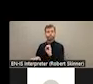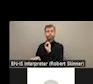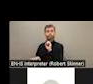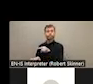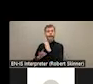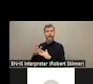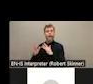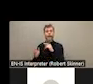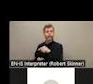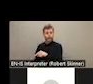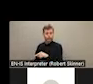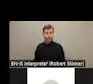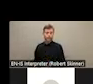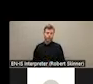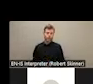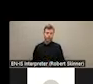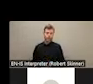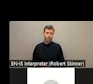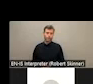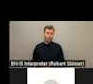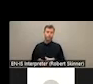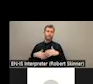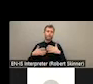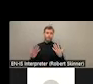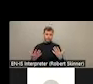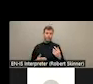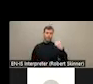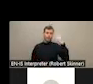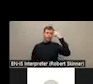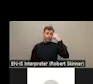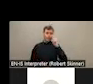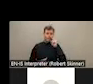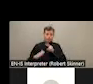that accessibility gaps can still be filled if